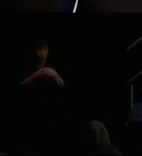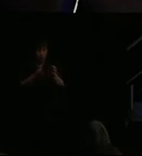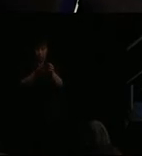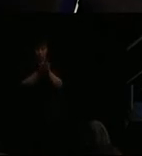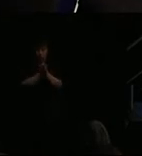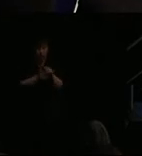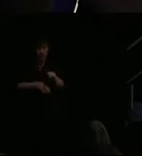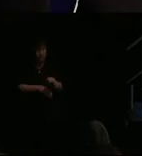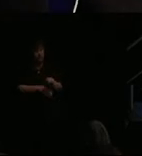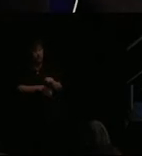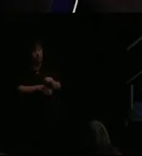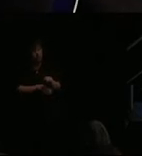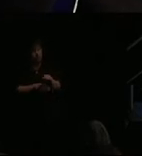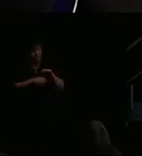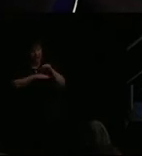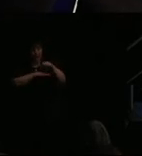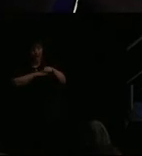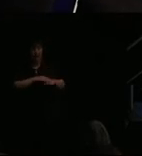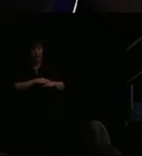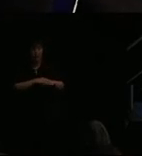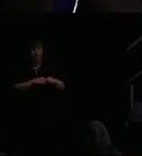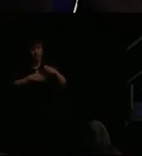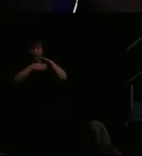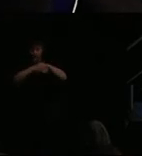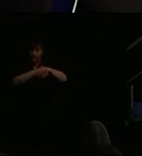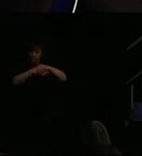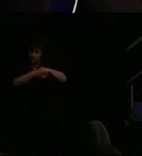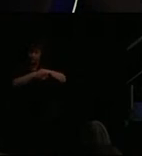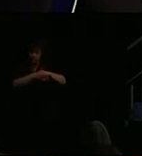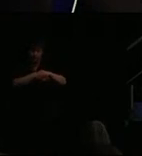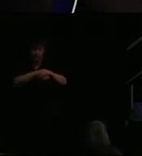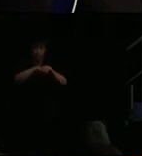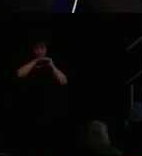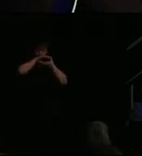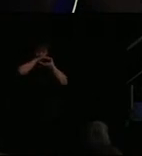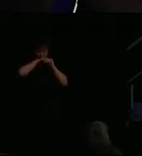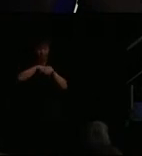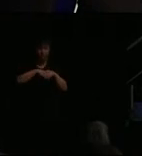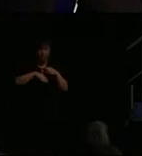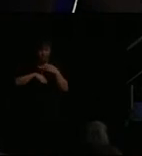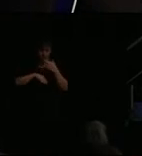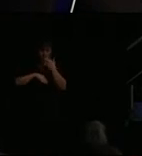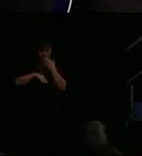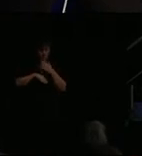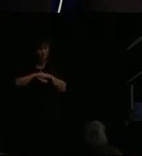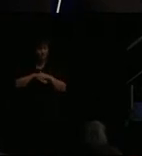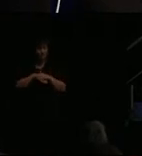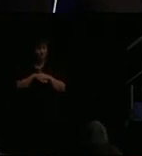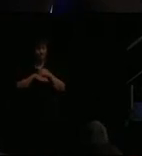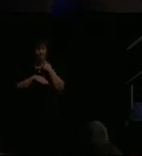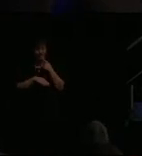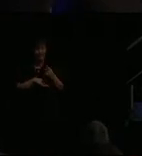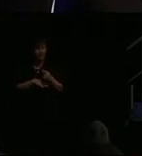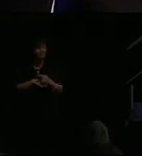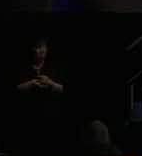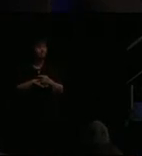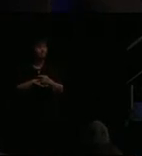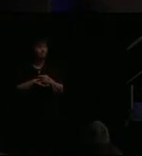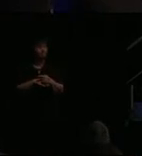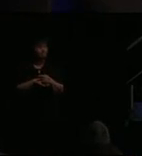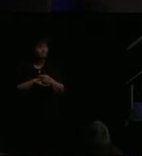prayed. Afterwards, I took her hands and I kissed her hands. And she said,